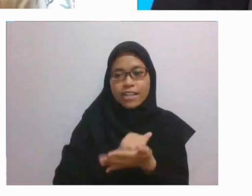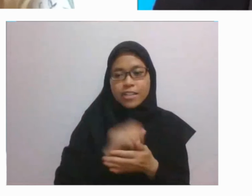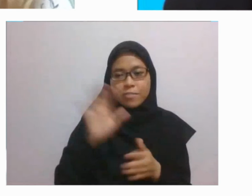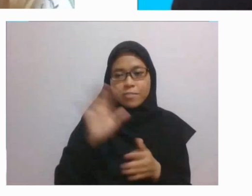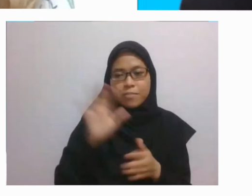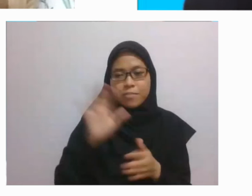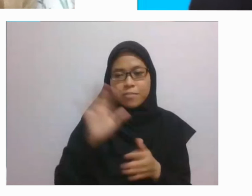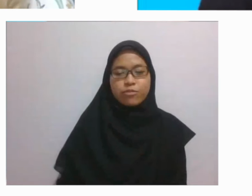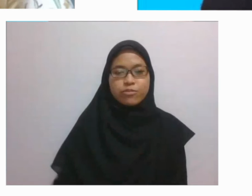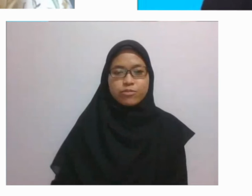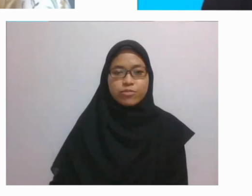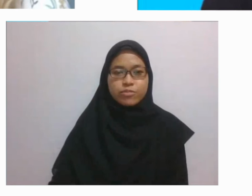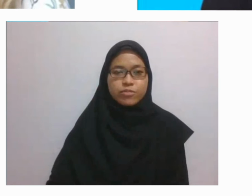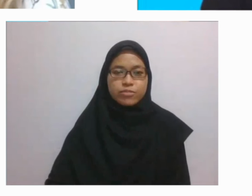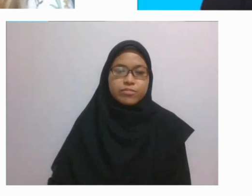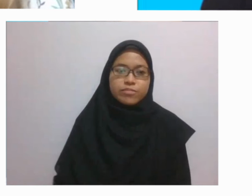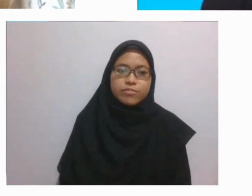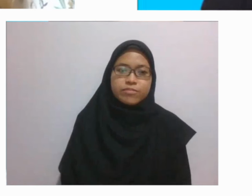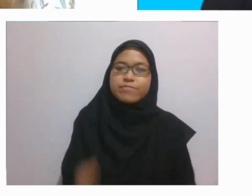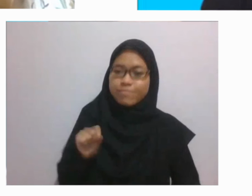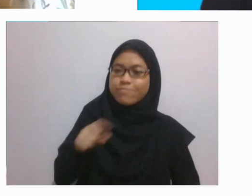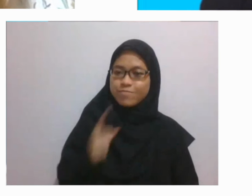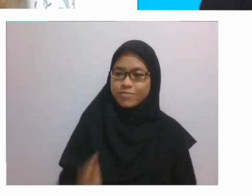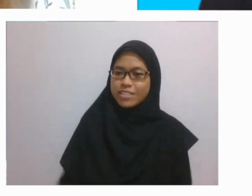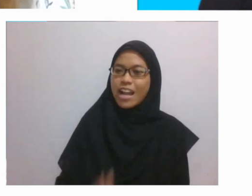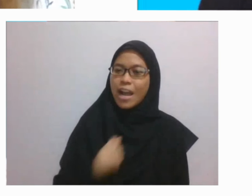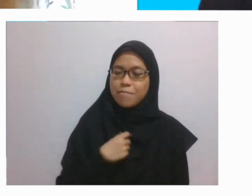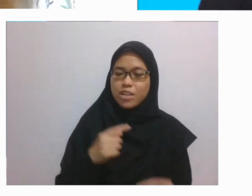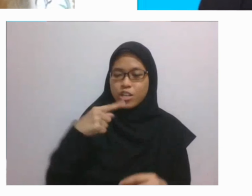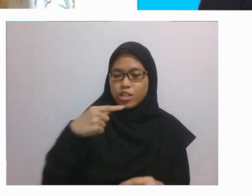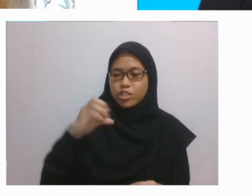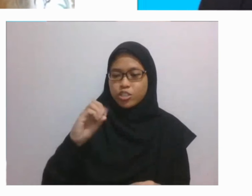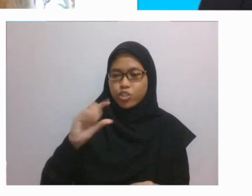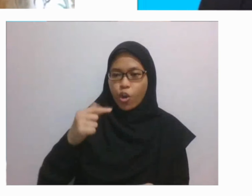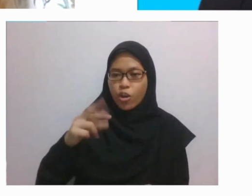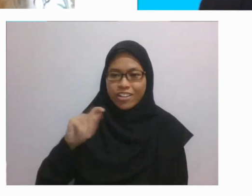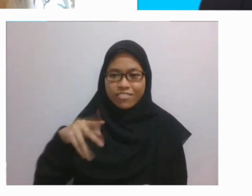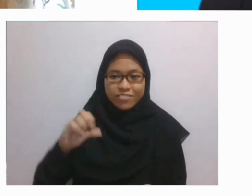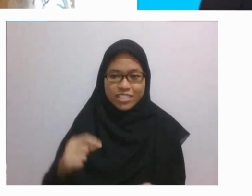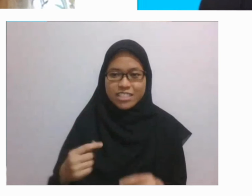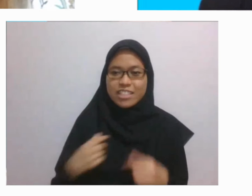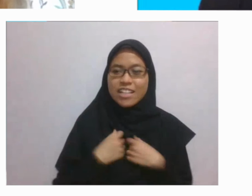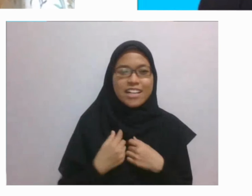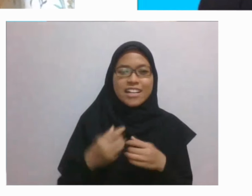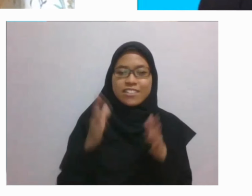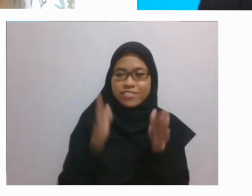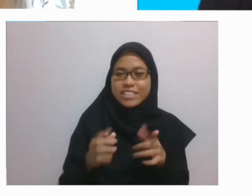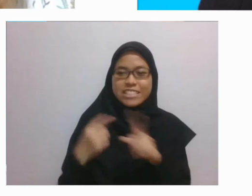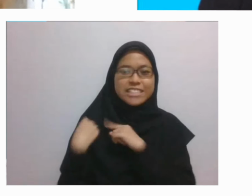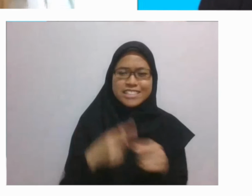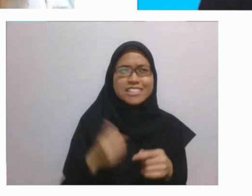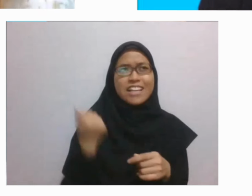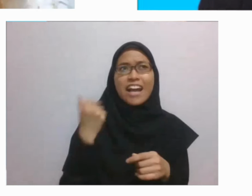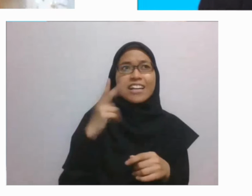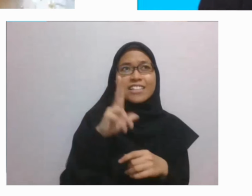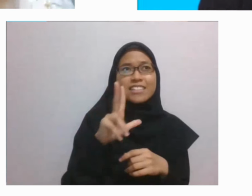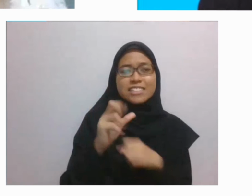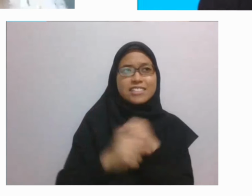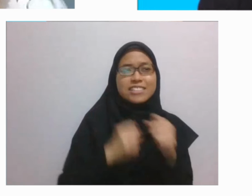do. Sure. I mean, I'm a geographer and I've been a geographer since I was about 13. And, my own